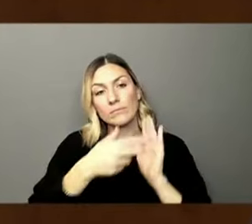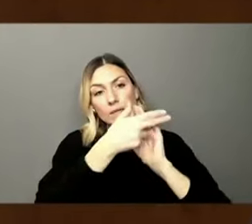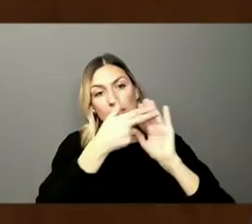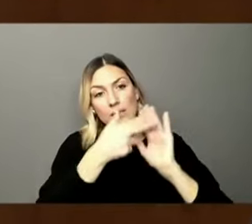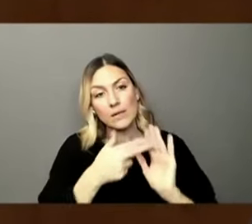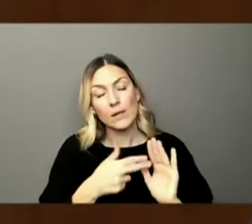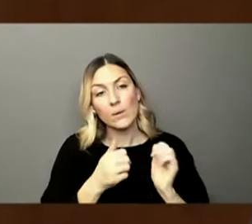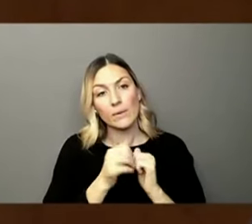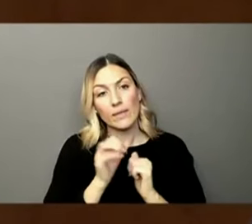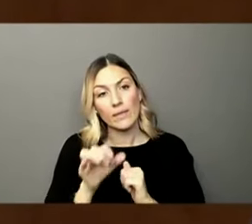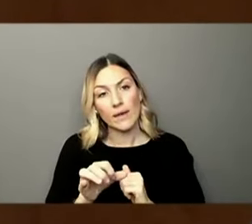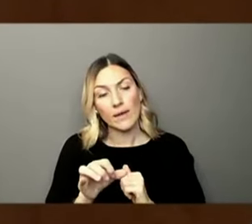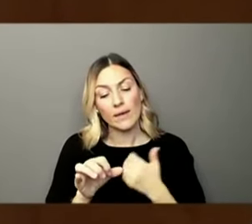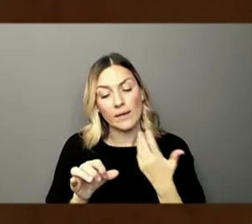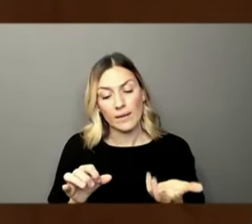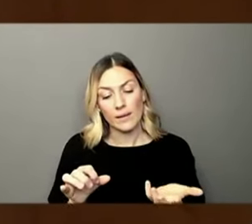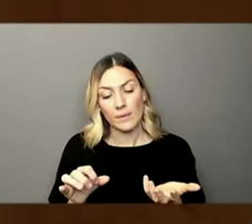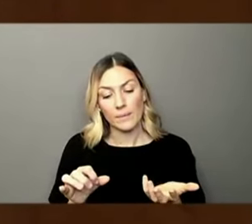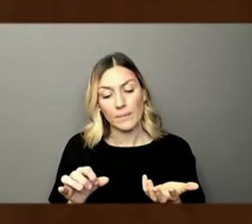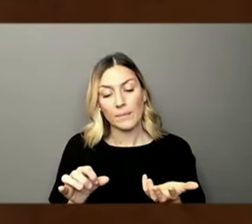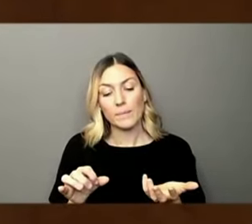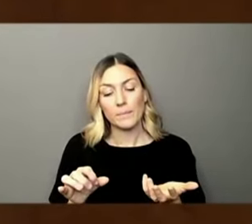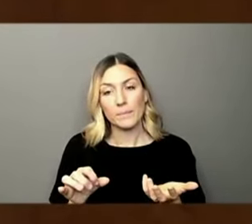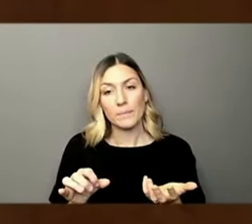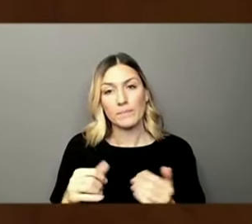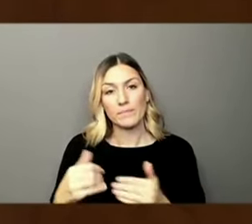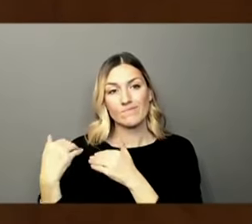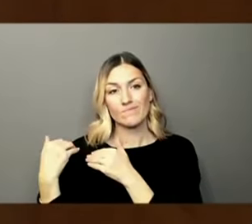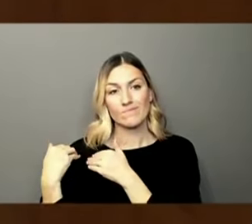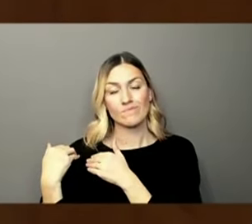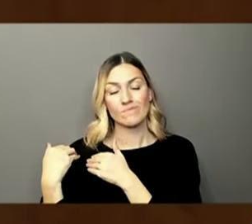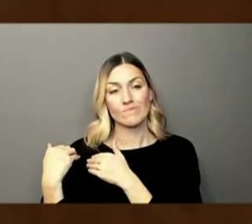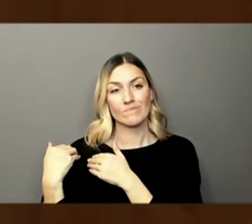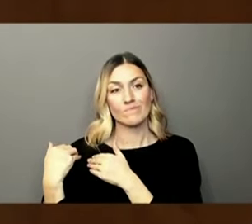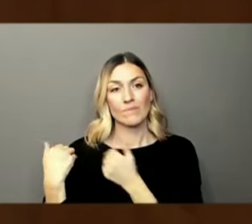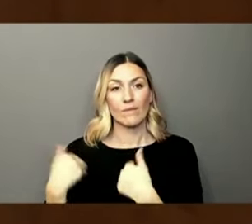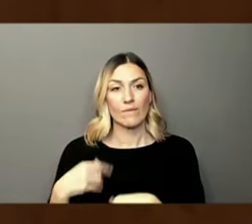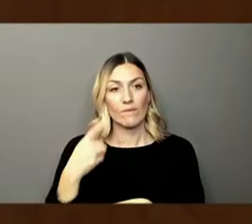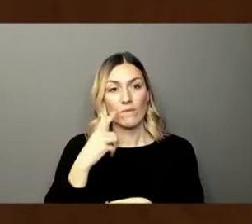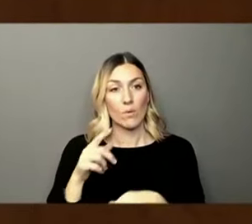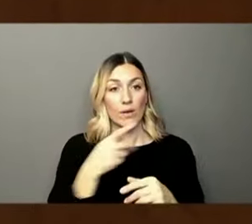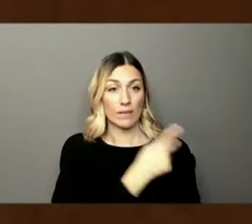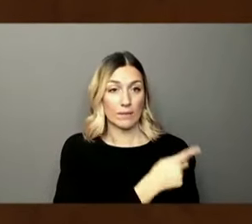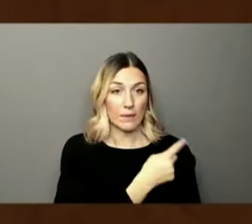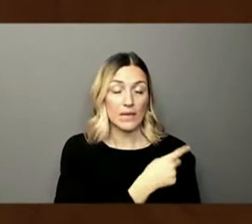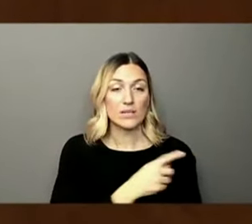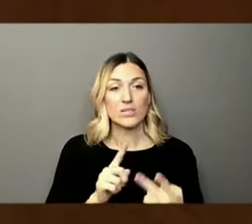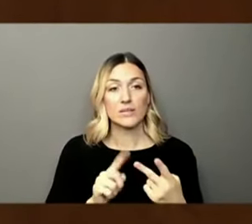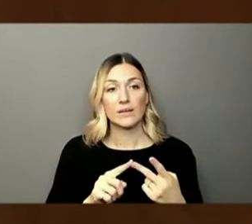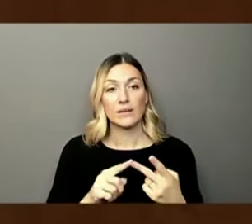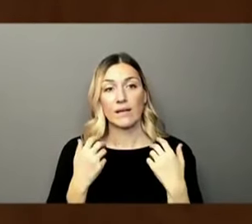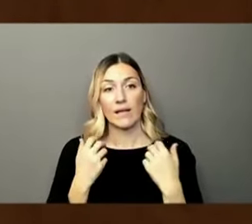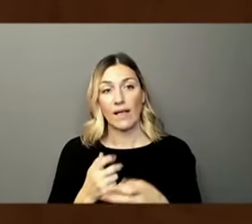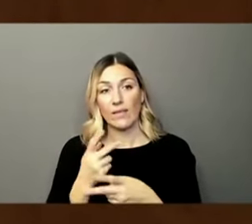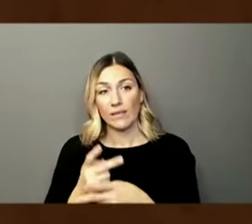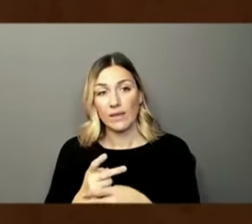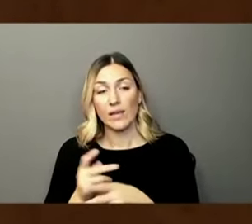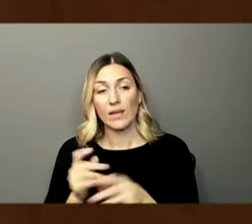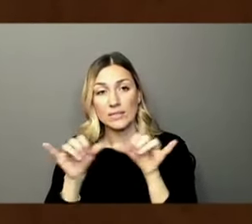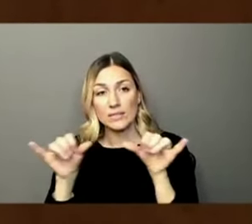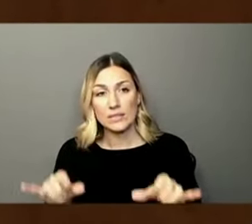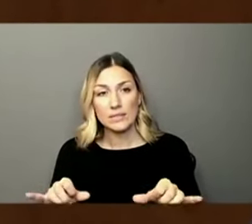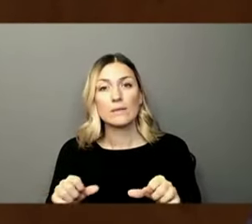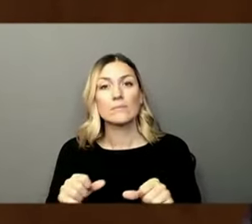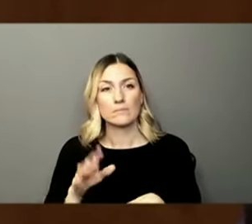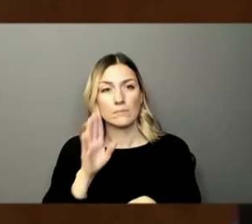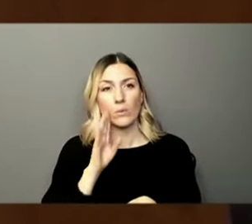well is burdensome for the patient, burdensome for the healthcare system, and long COVID clinics are equipped to see these